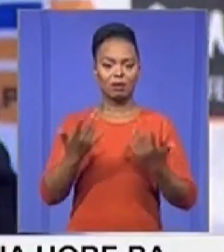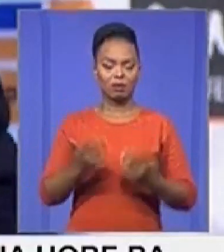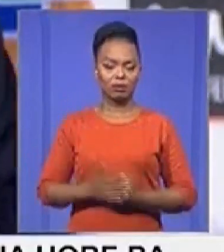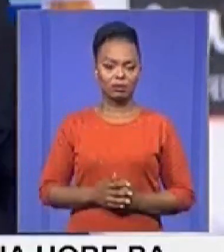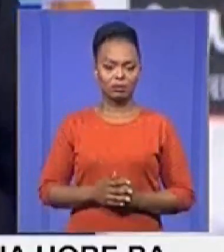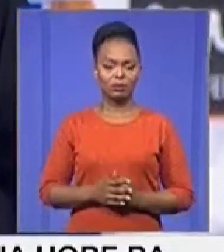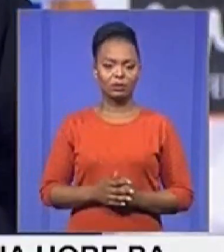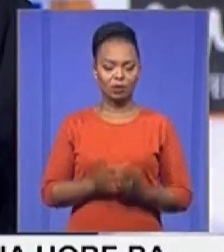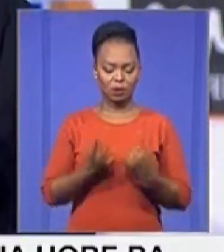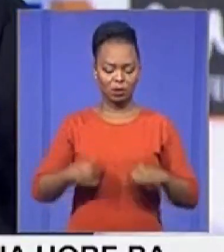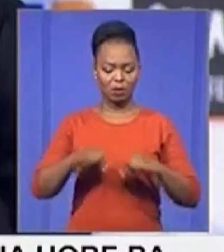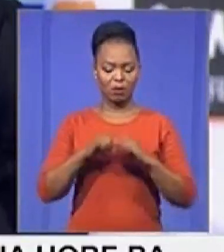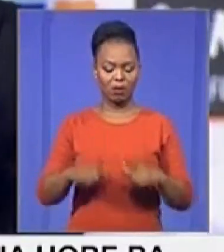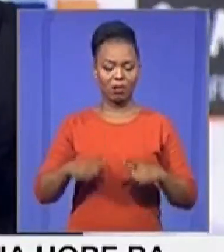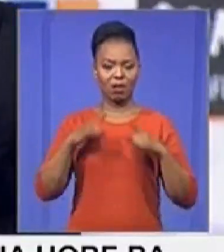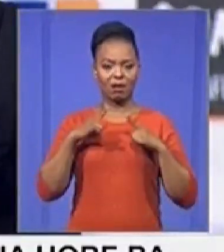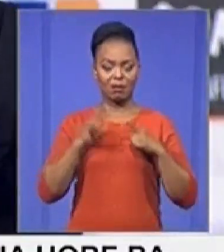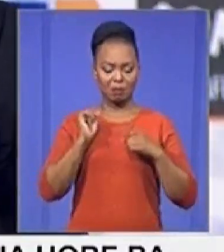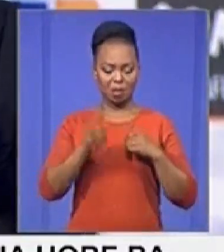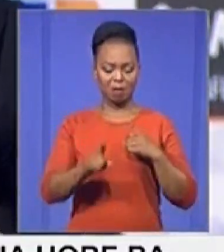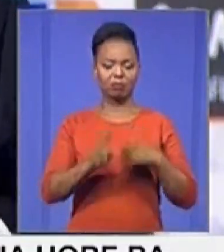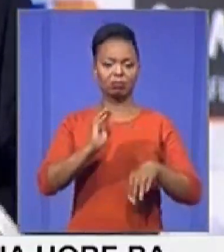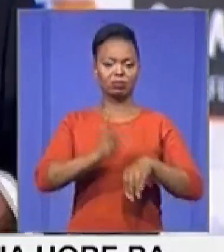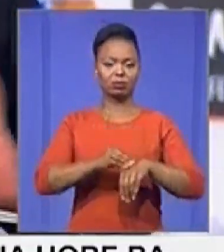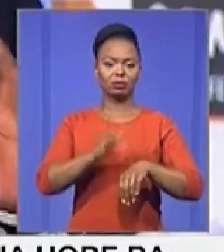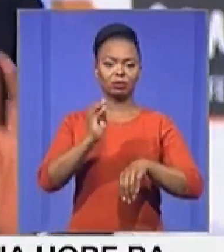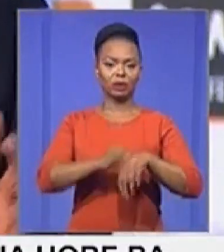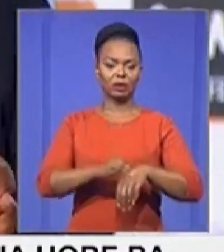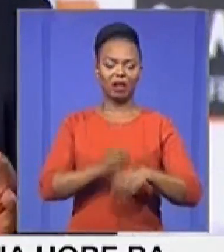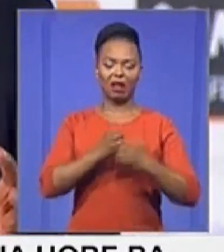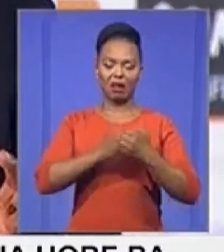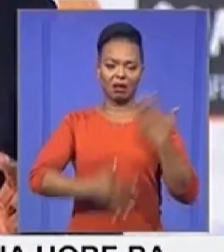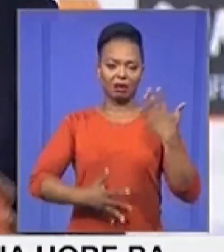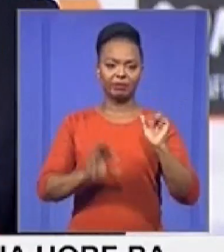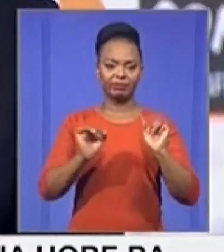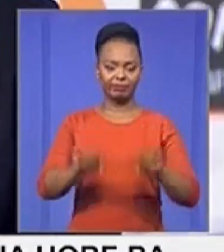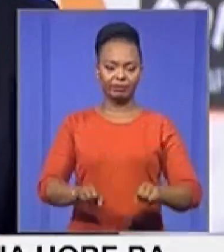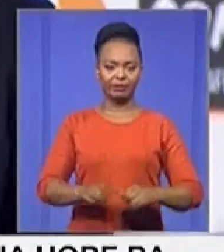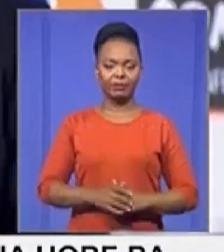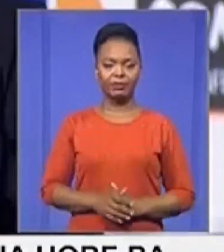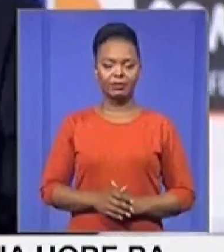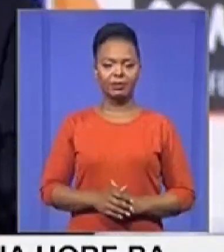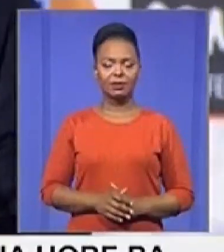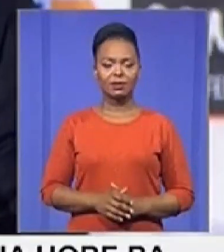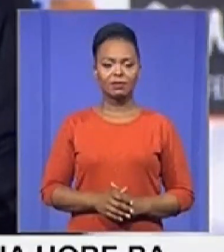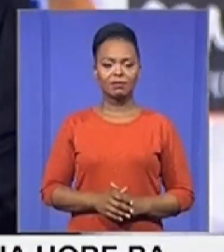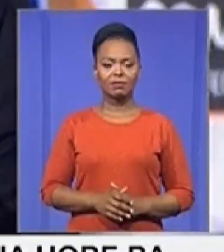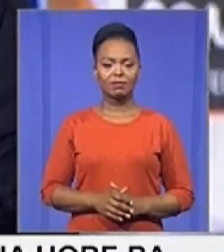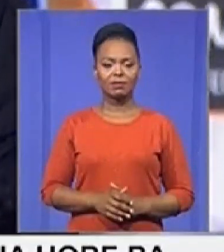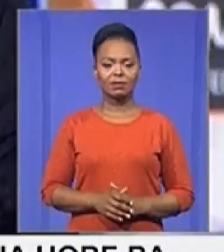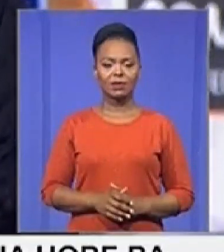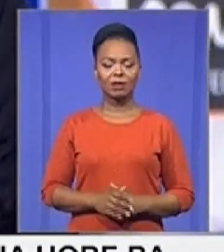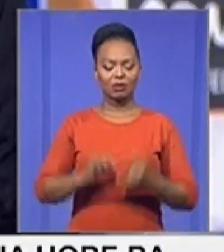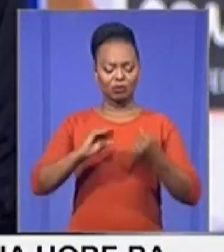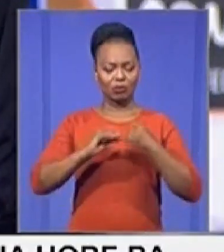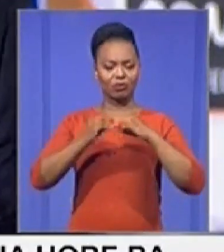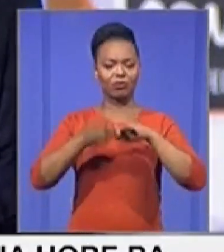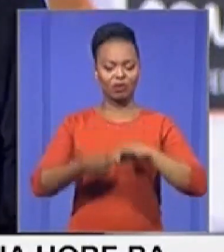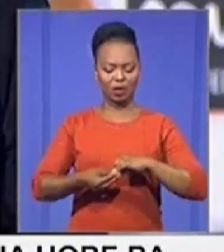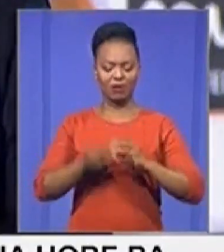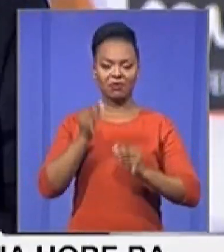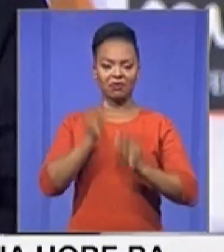teng. Re shebane le ona mathata a. Go loka gore re a